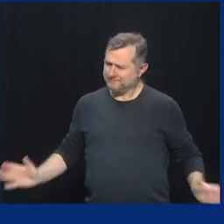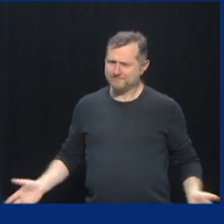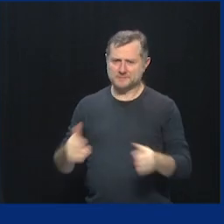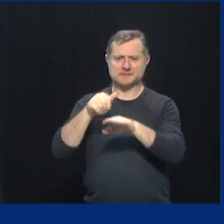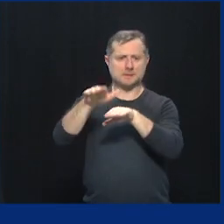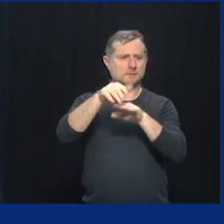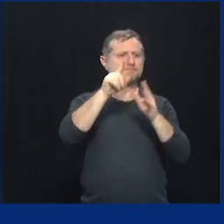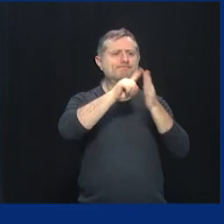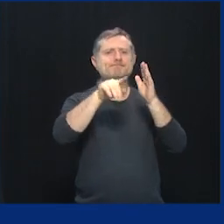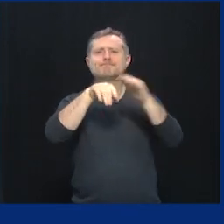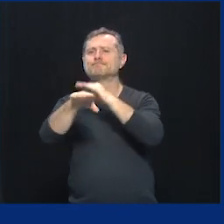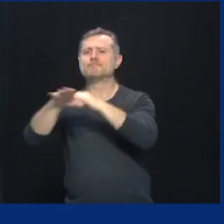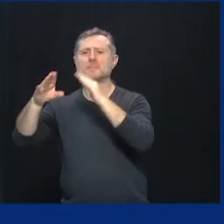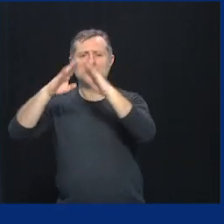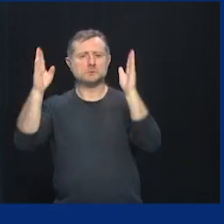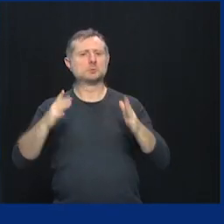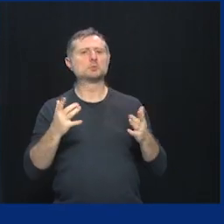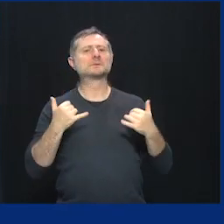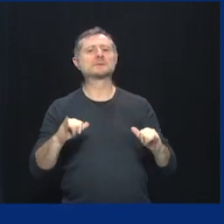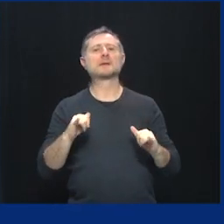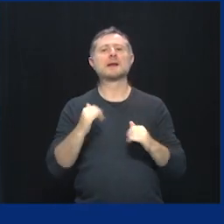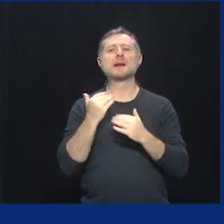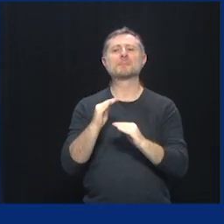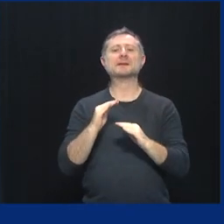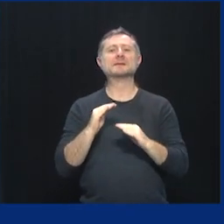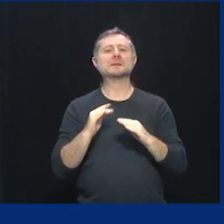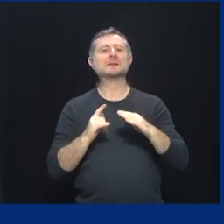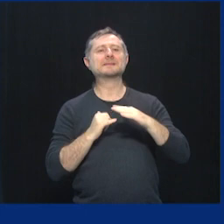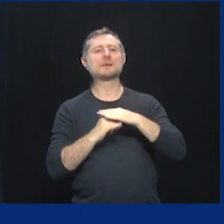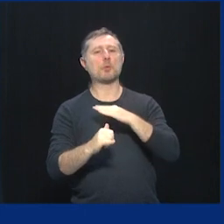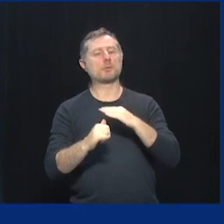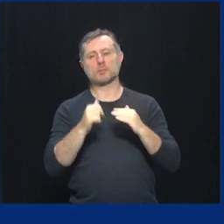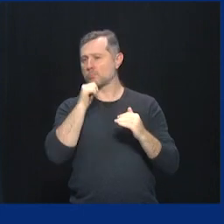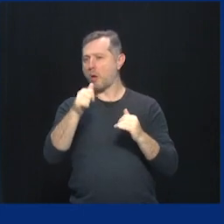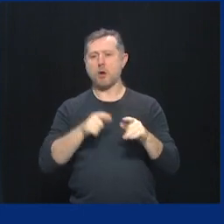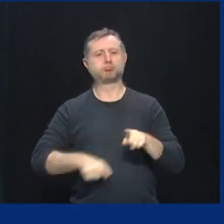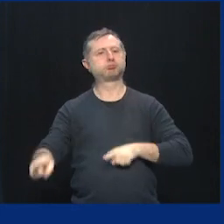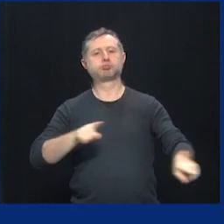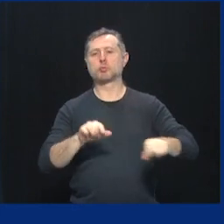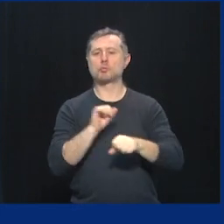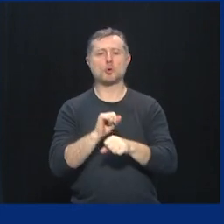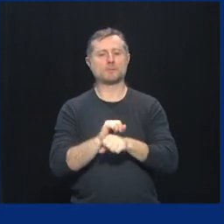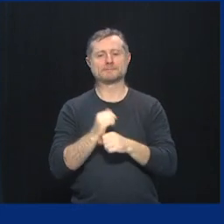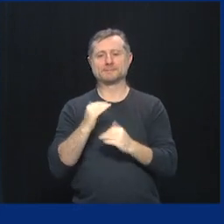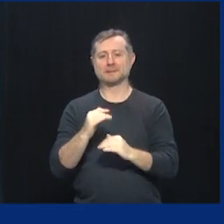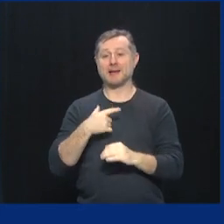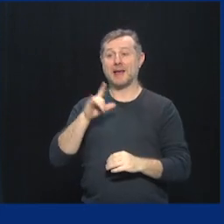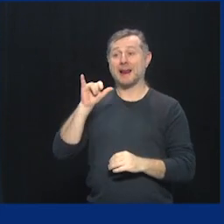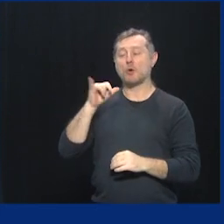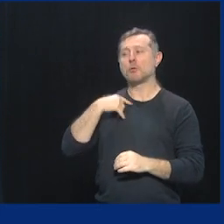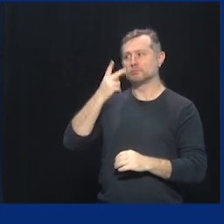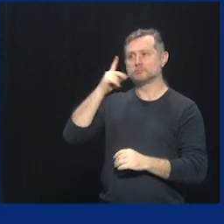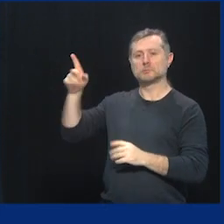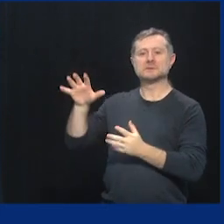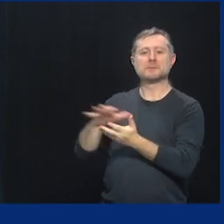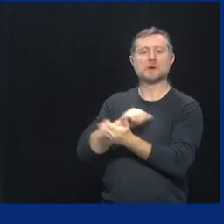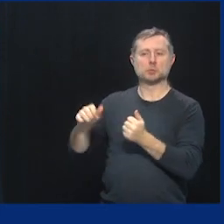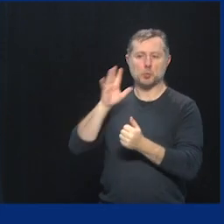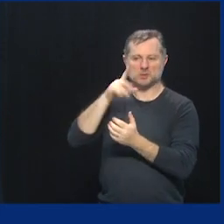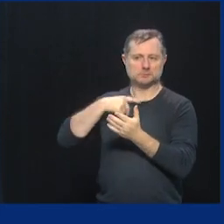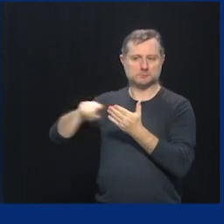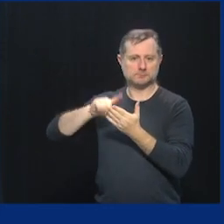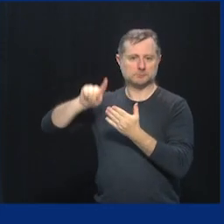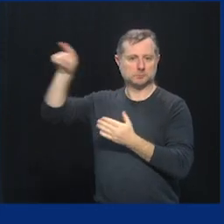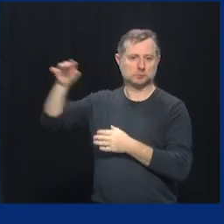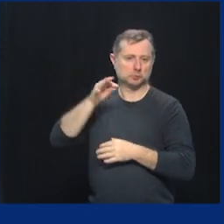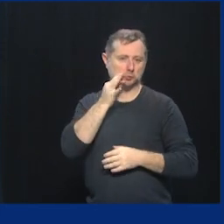a limited services on the subway. I'll be heading out to Long Island to see some damage that occurred out there shortly, but the Metro